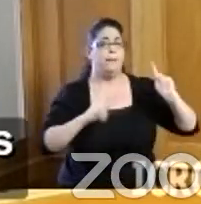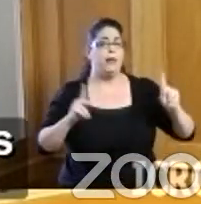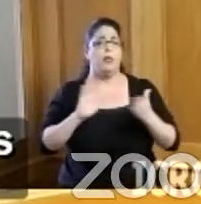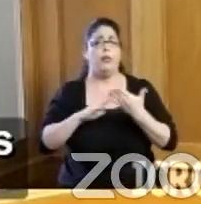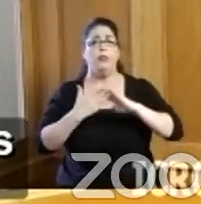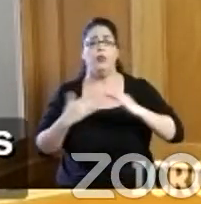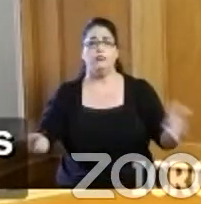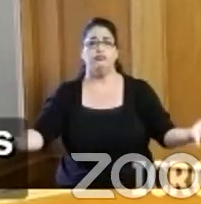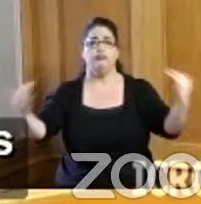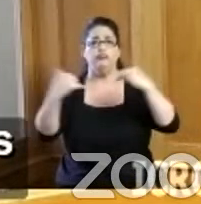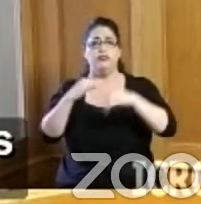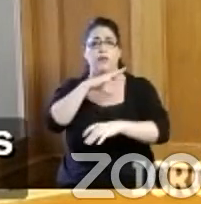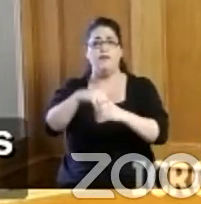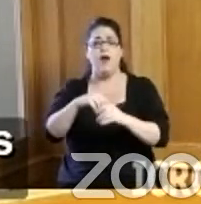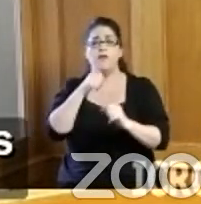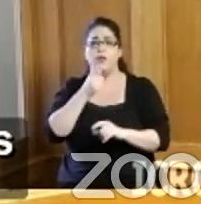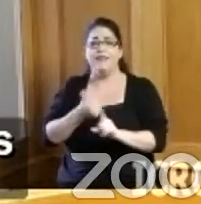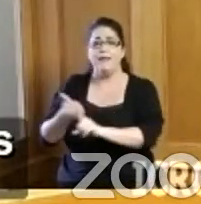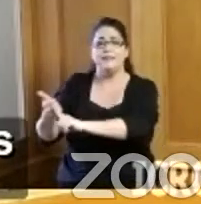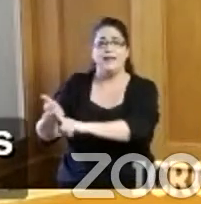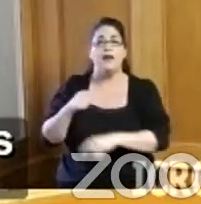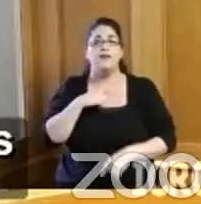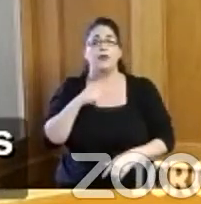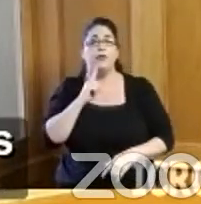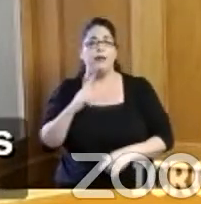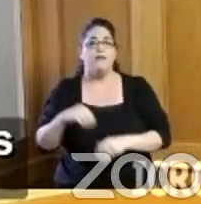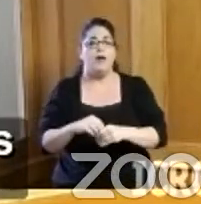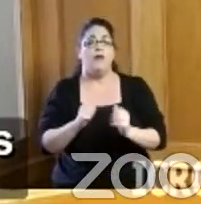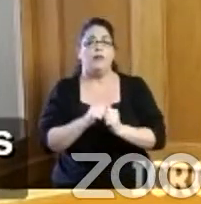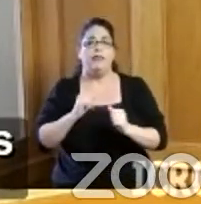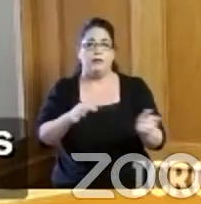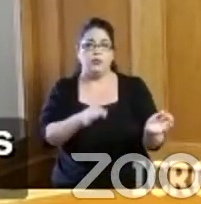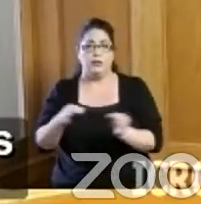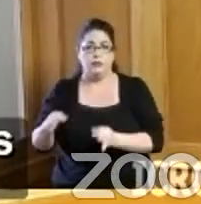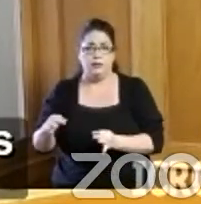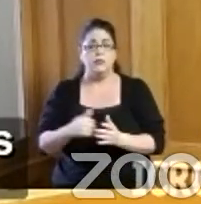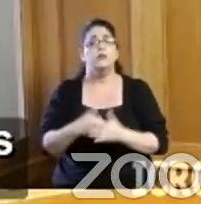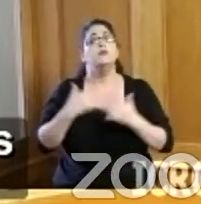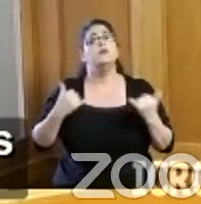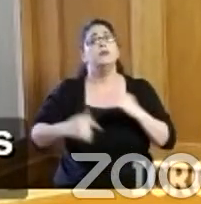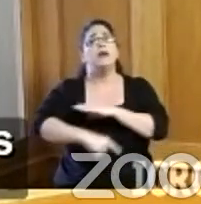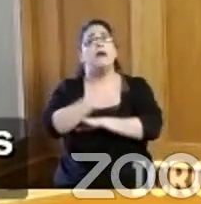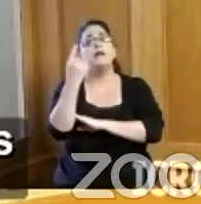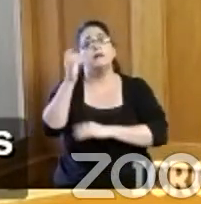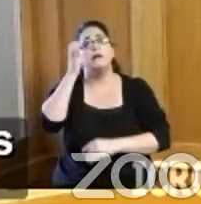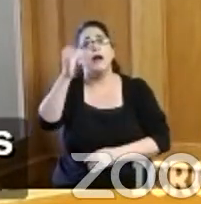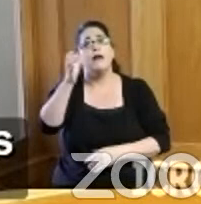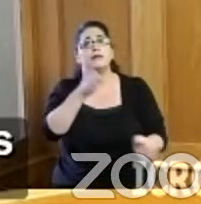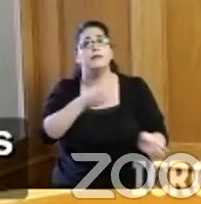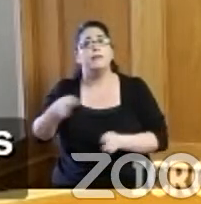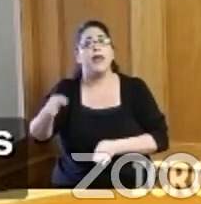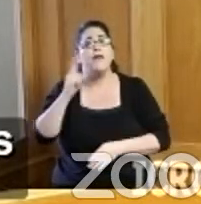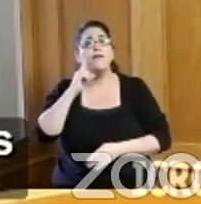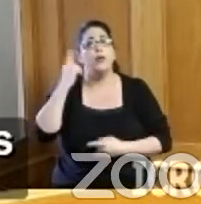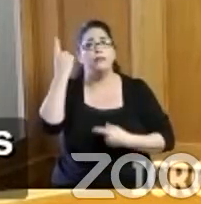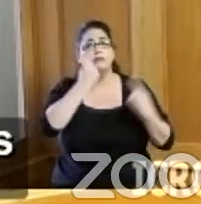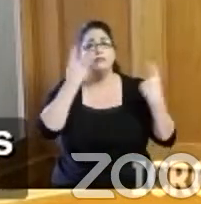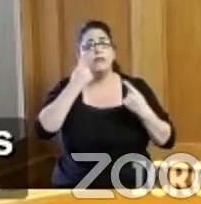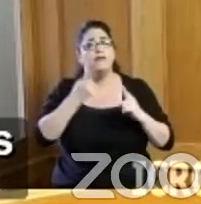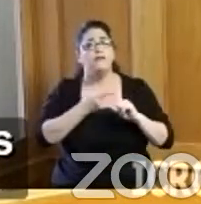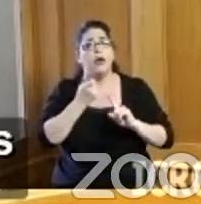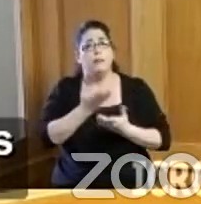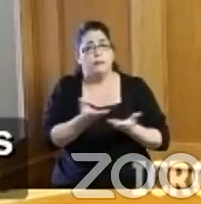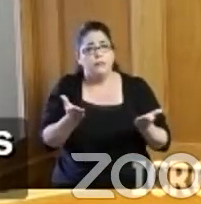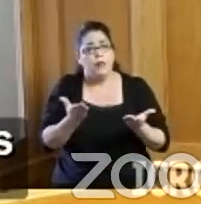particular program. The administration developed a concept plan for the board's consideration.